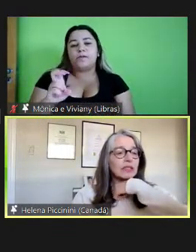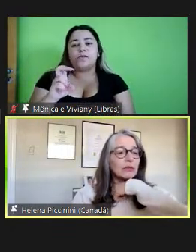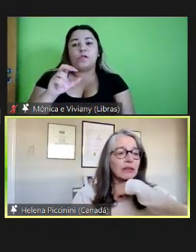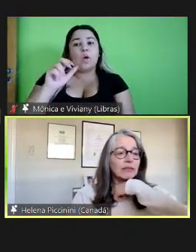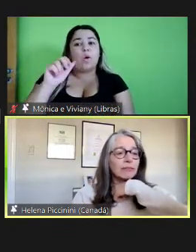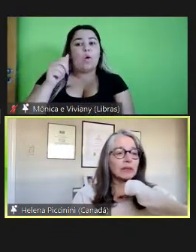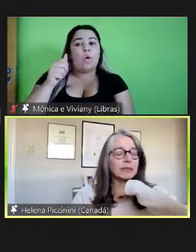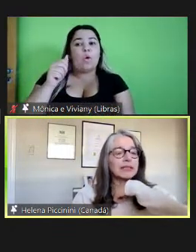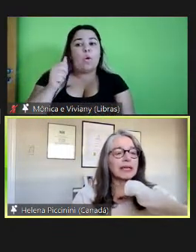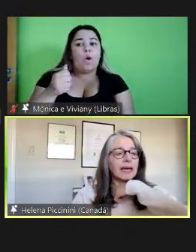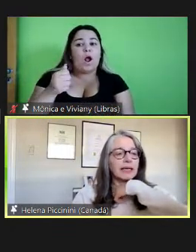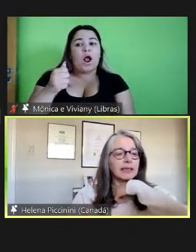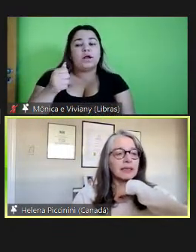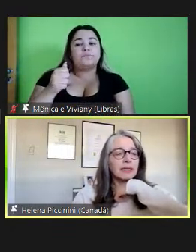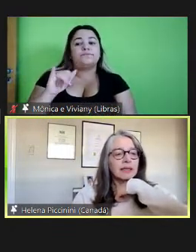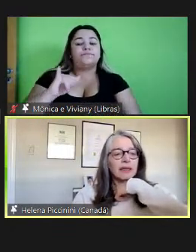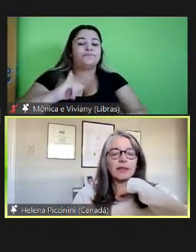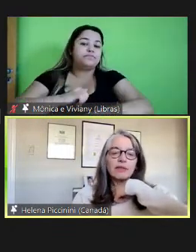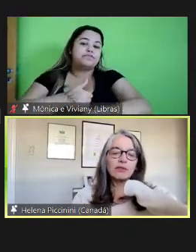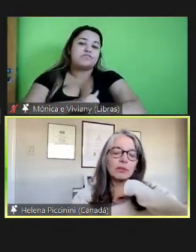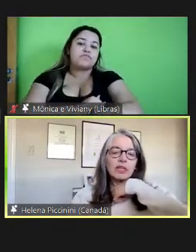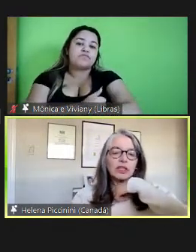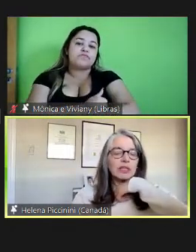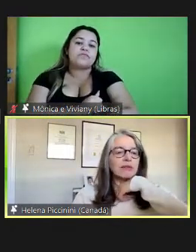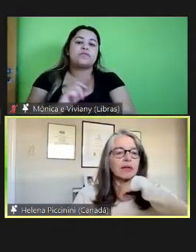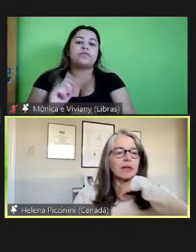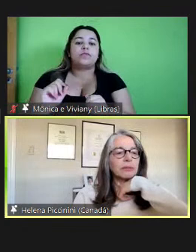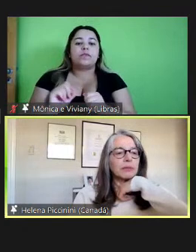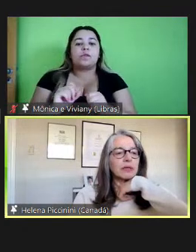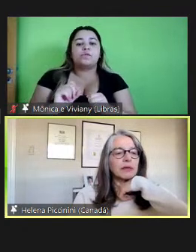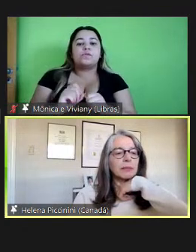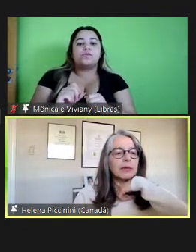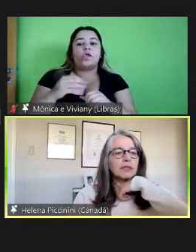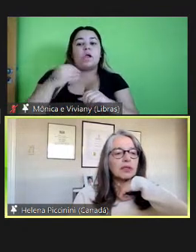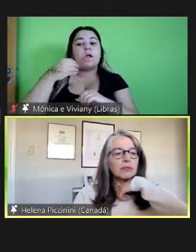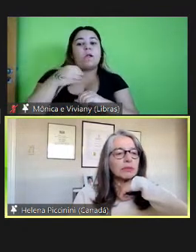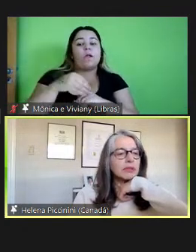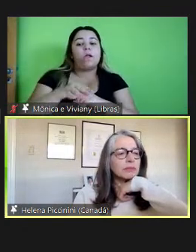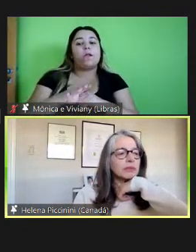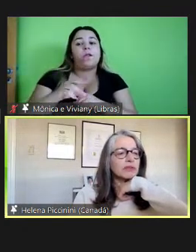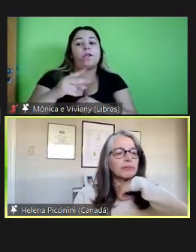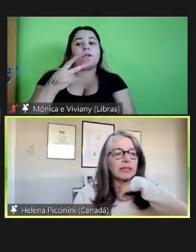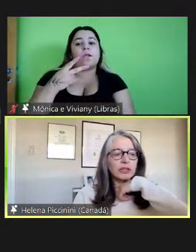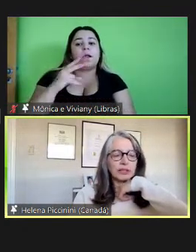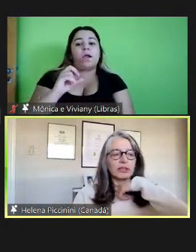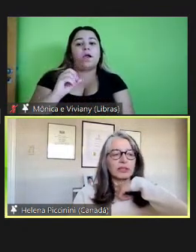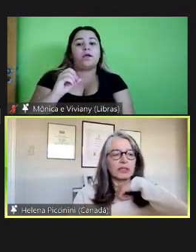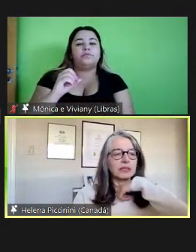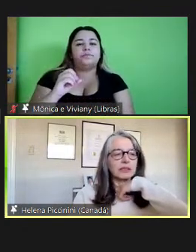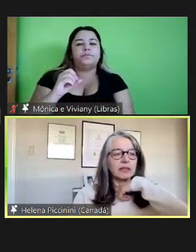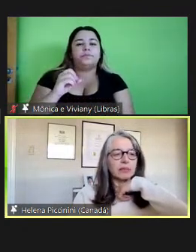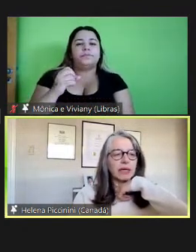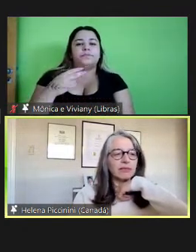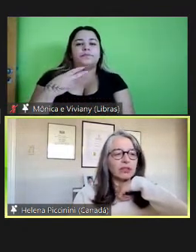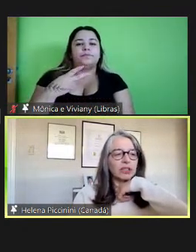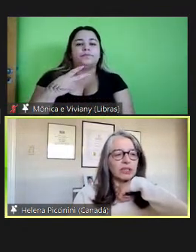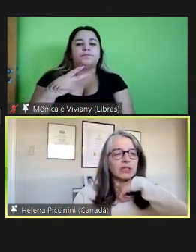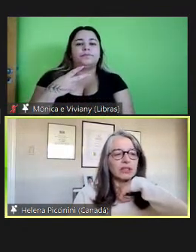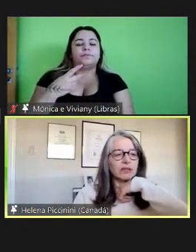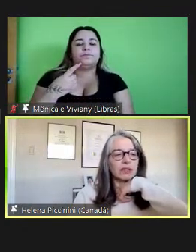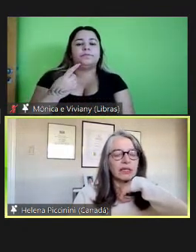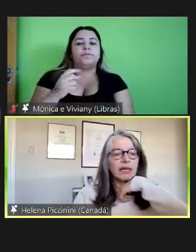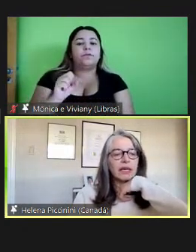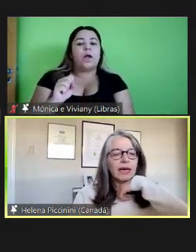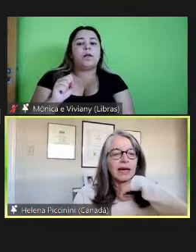in 2012 by Obesity Canada. This tool is actually developed based on principles of patient-centeredness and behavior